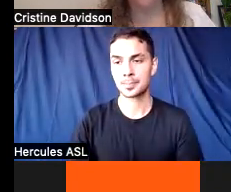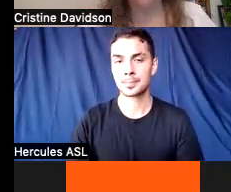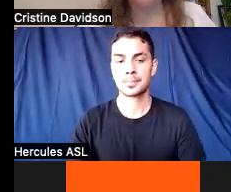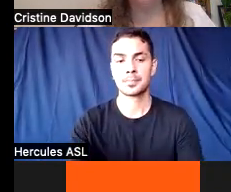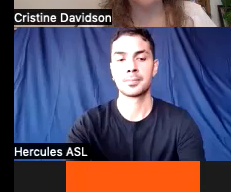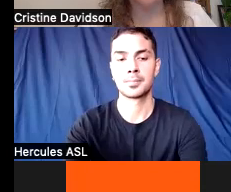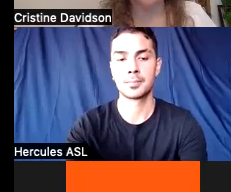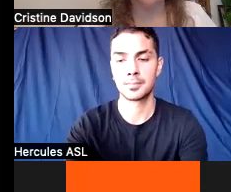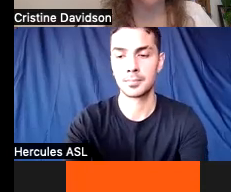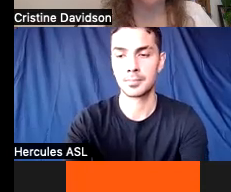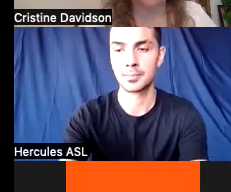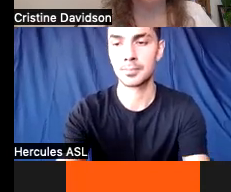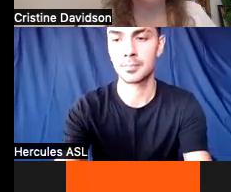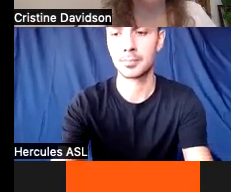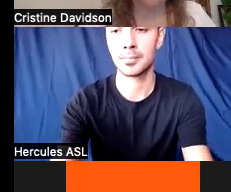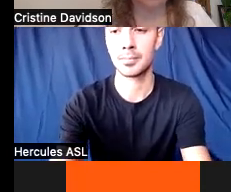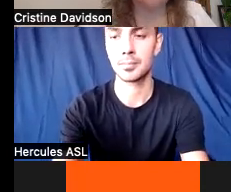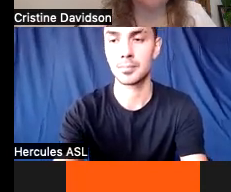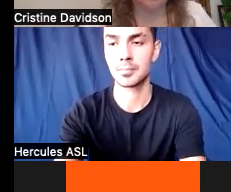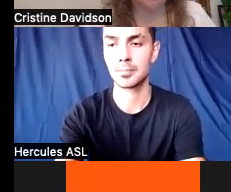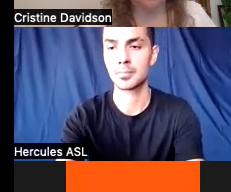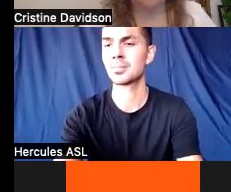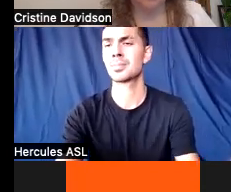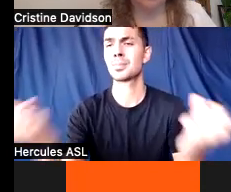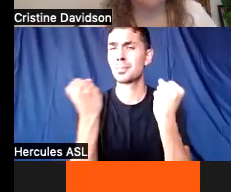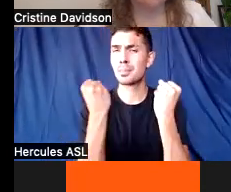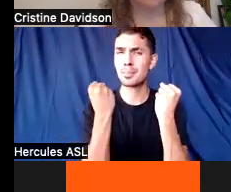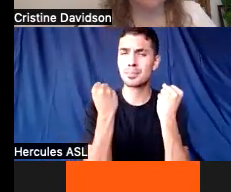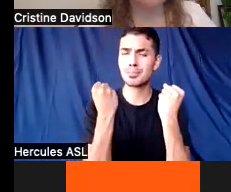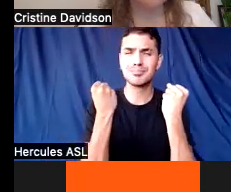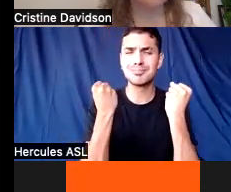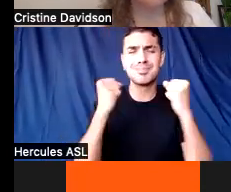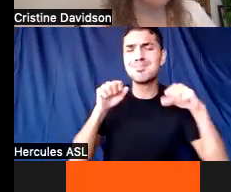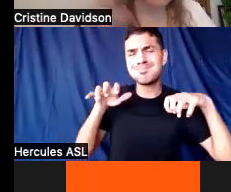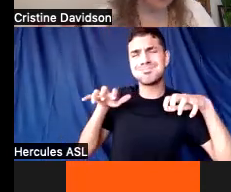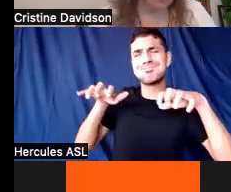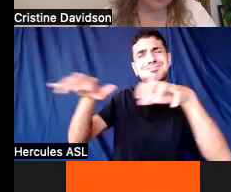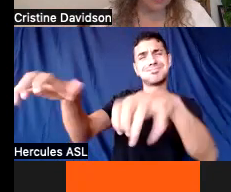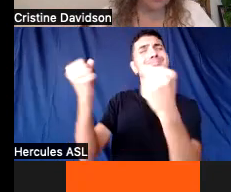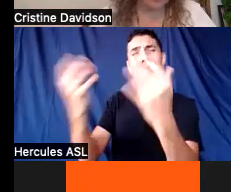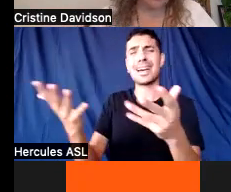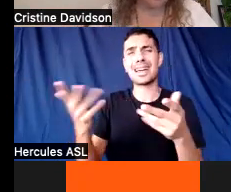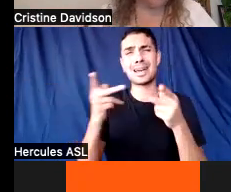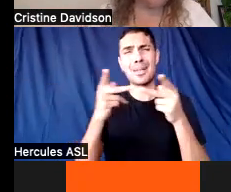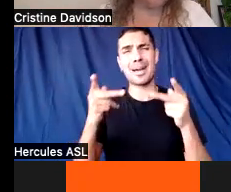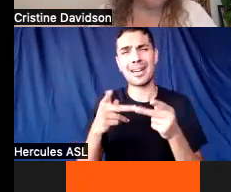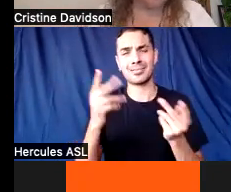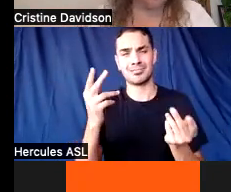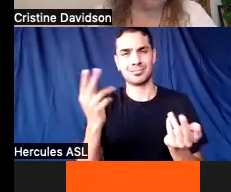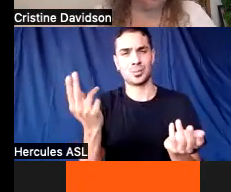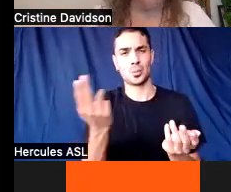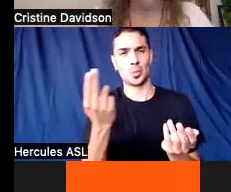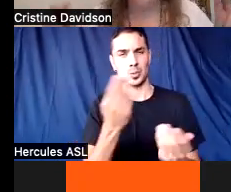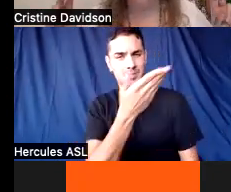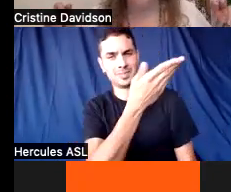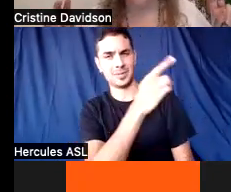Yeah, there's so many places that it shows up, right? And even, sometimes the consequences